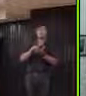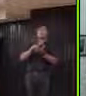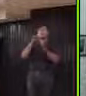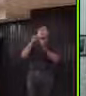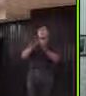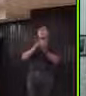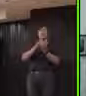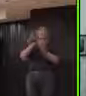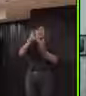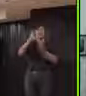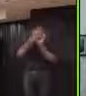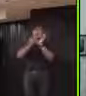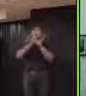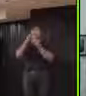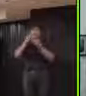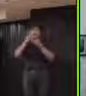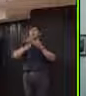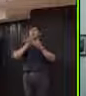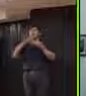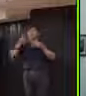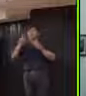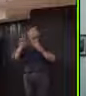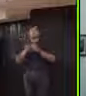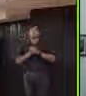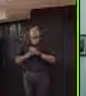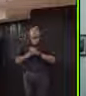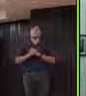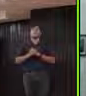central police force and so on, in many ways.